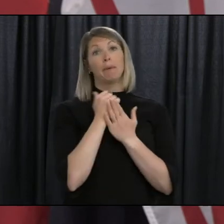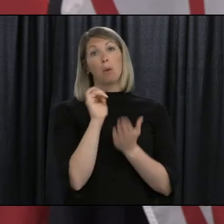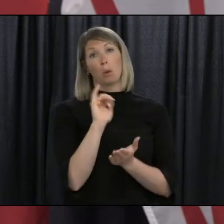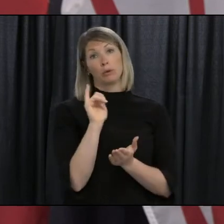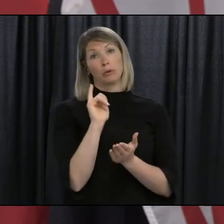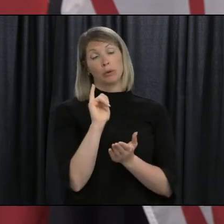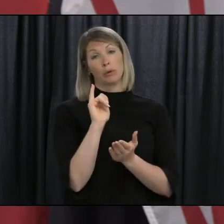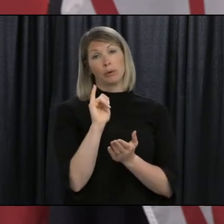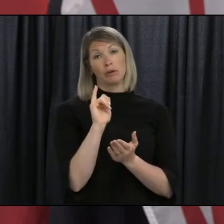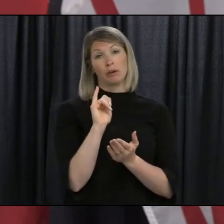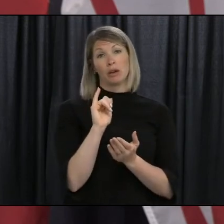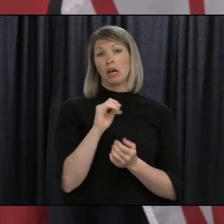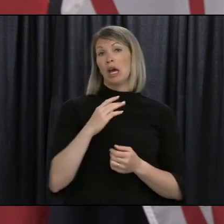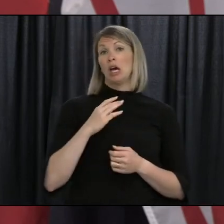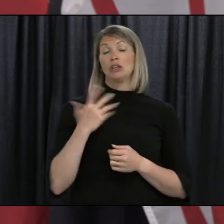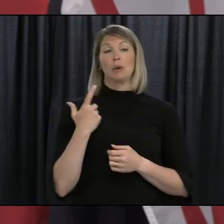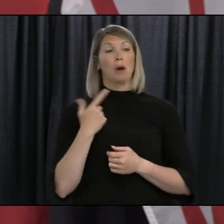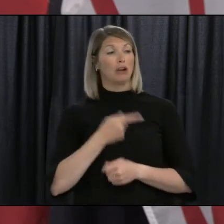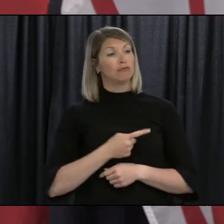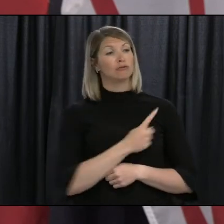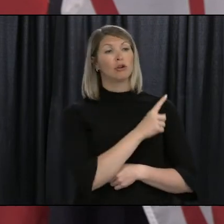any of our Atlantic Canadian